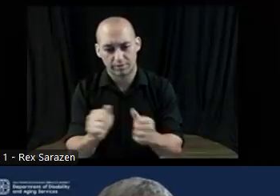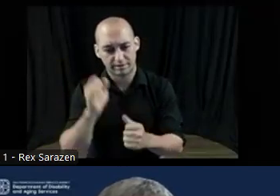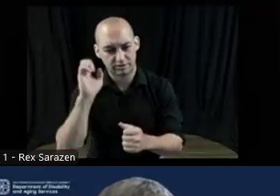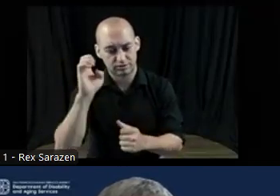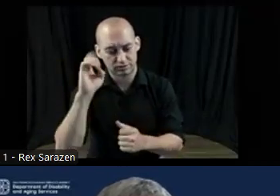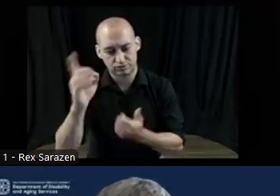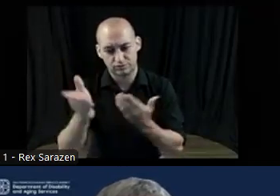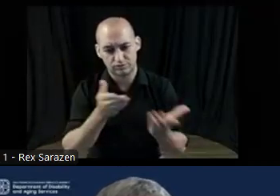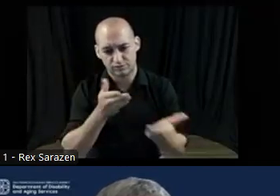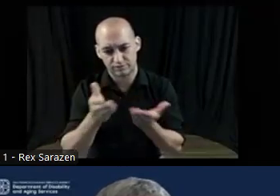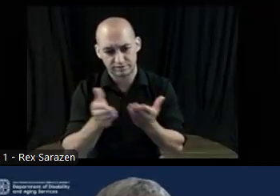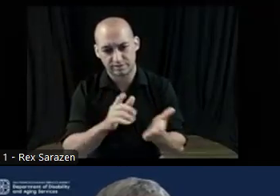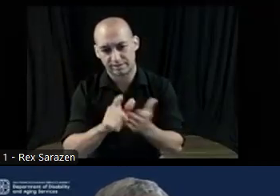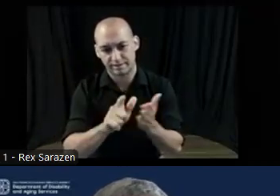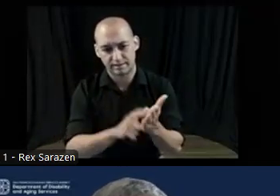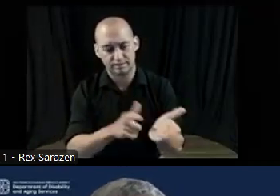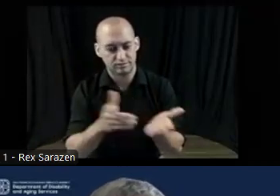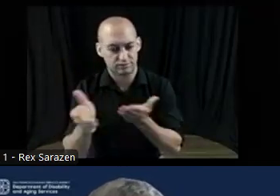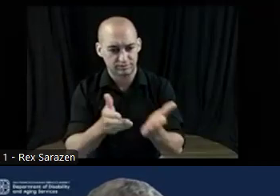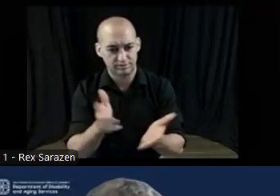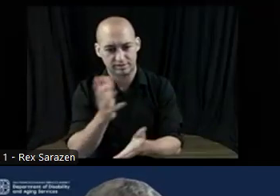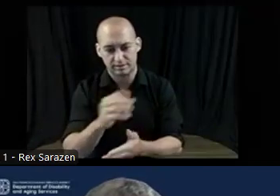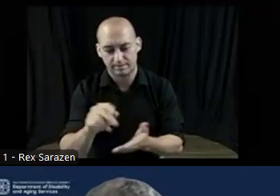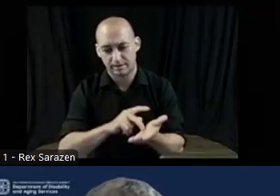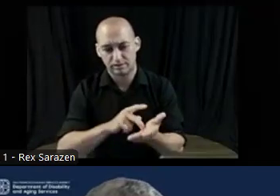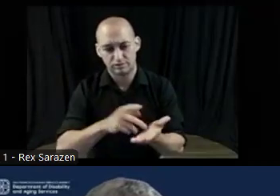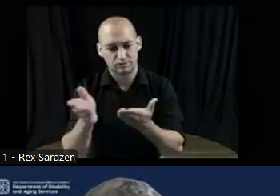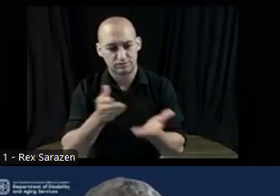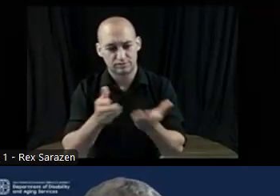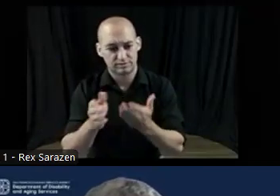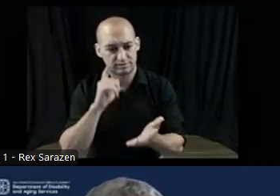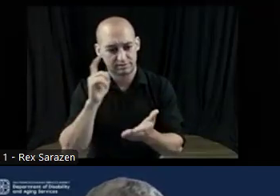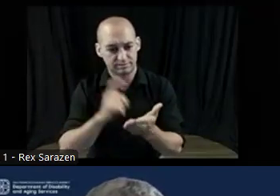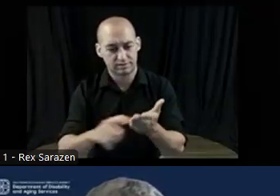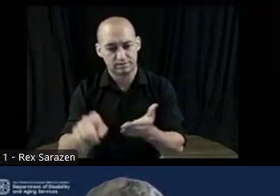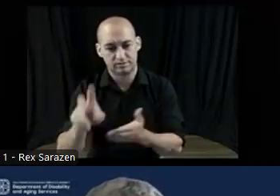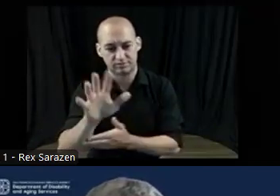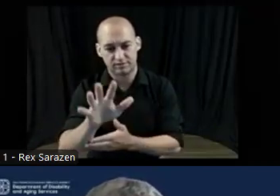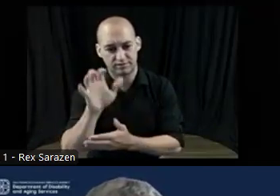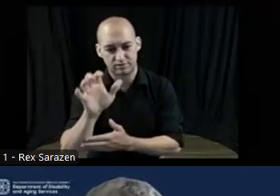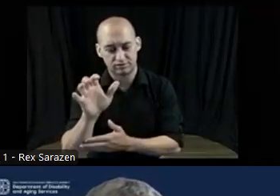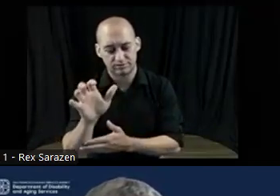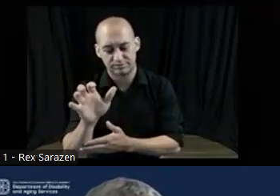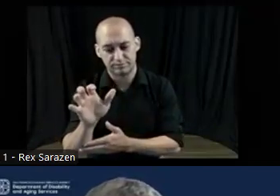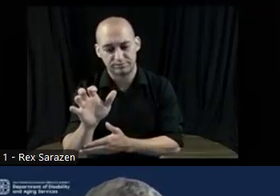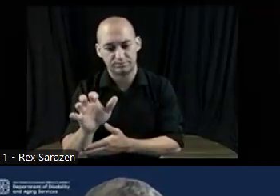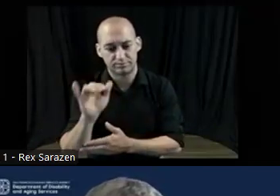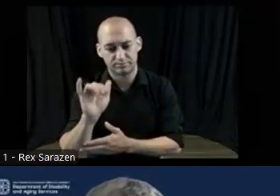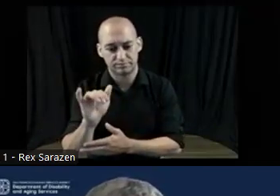services, legal services, and medical services, and they expect to reach 500 professionals through that